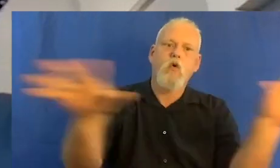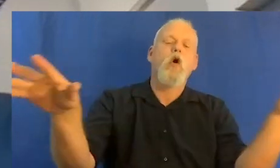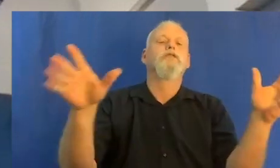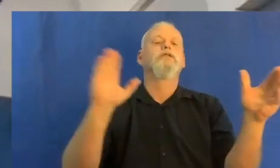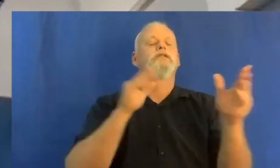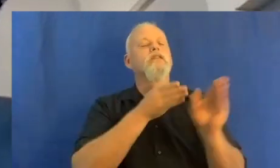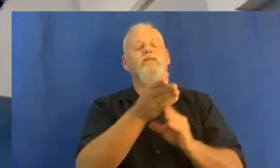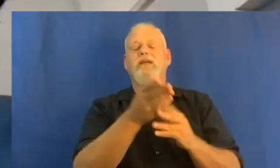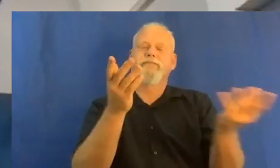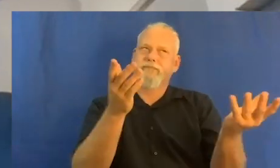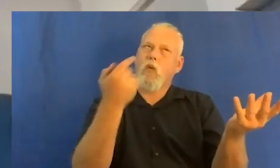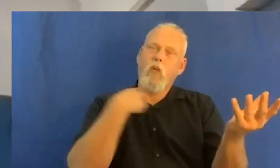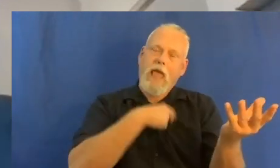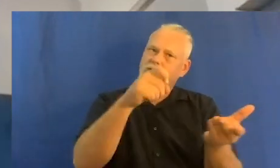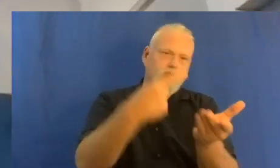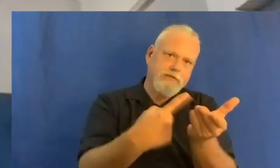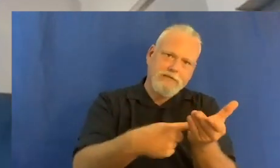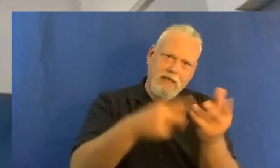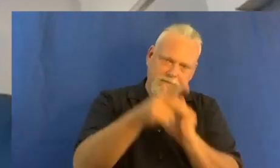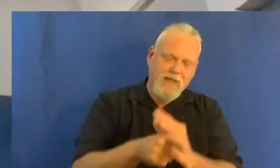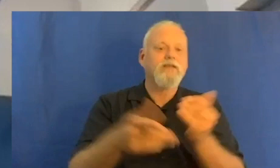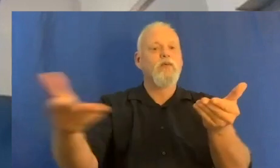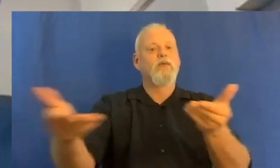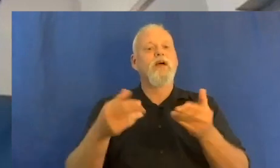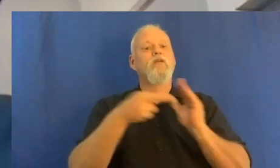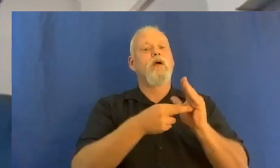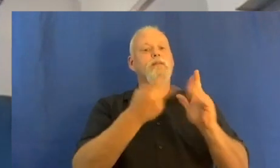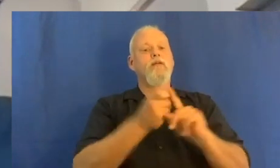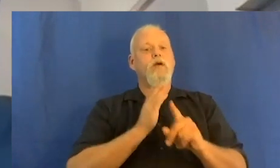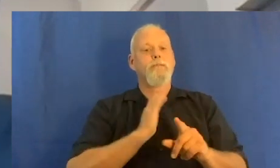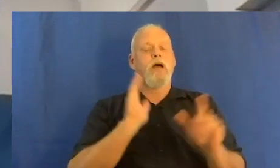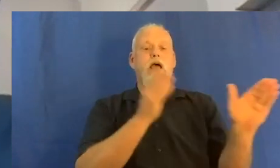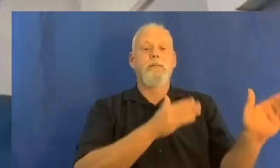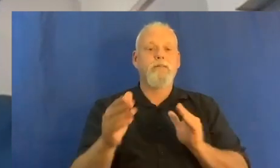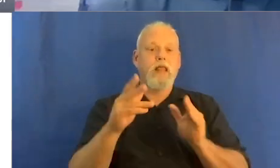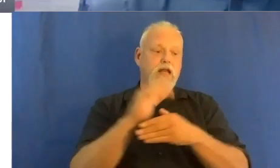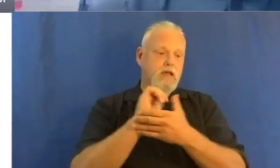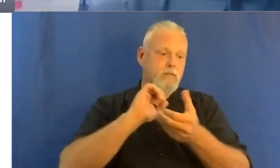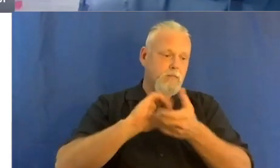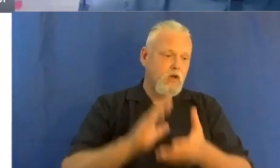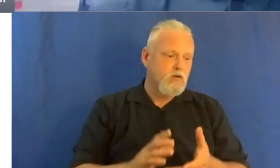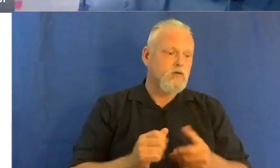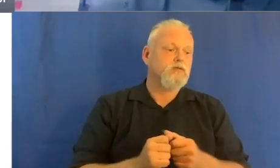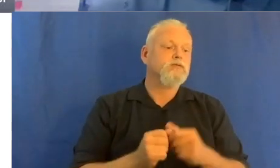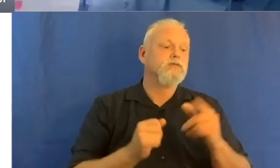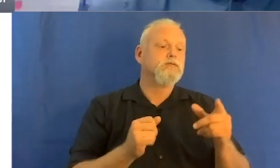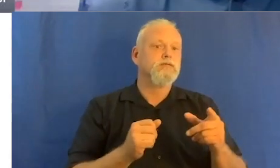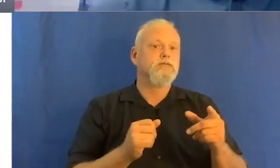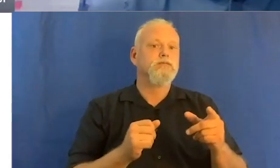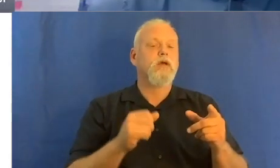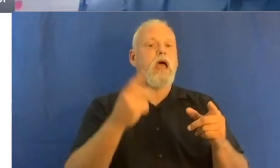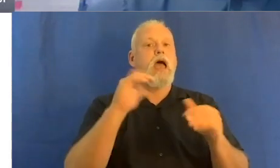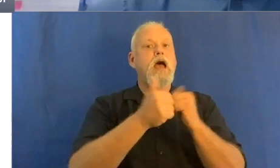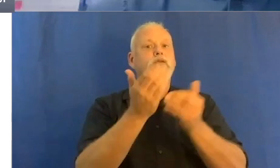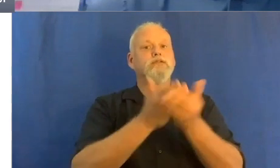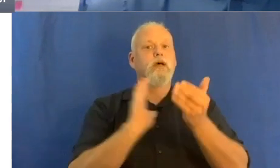about some policy. So I'd like to welcome representatives from my planning partners at the caucus and TAPE to discuss how some of our policy